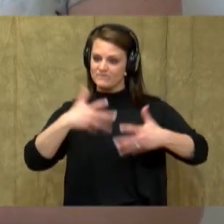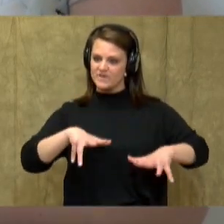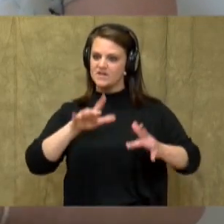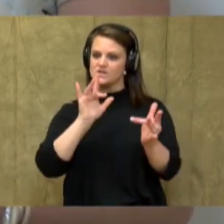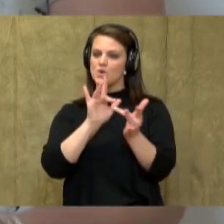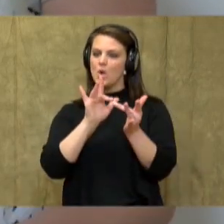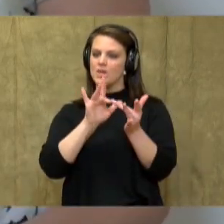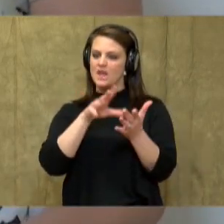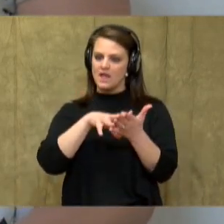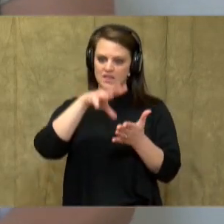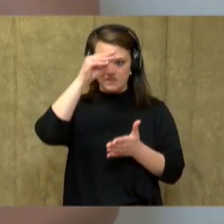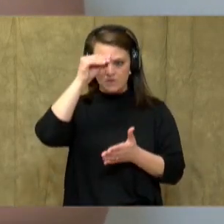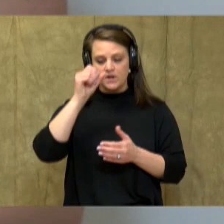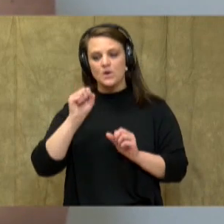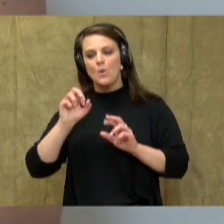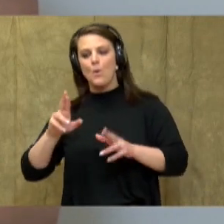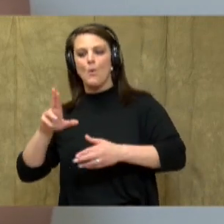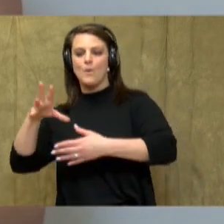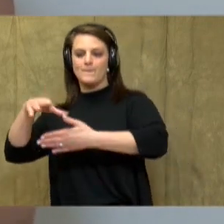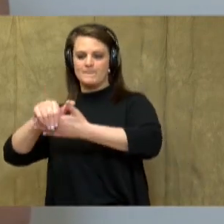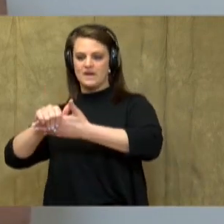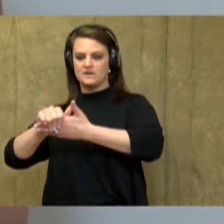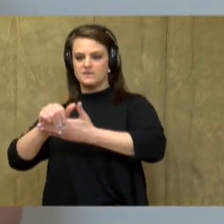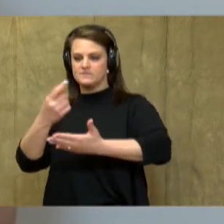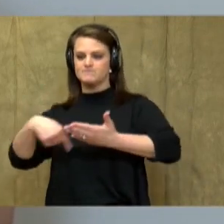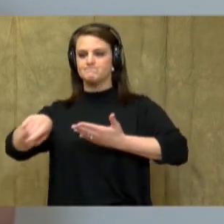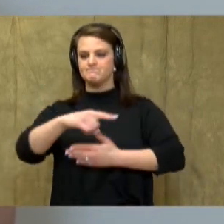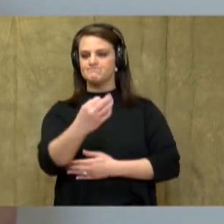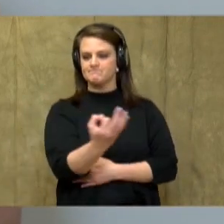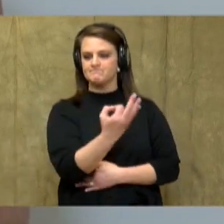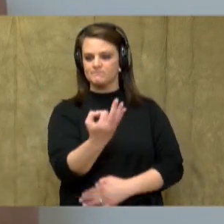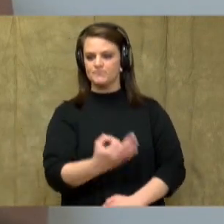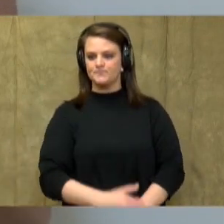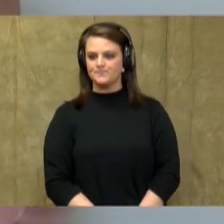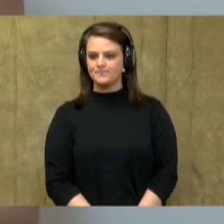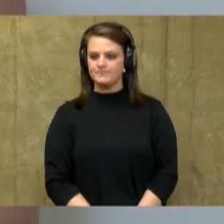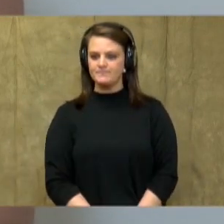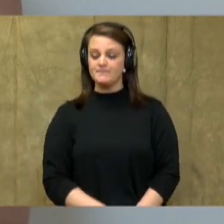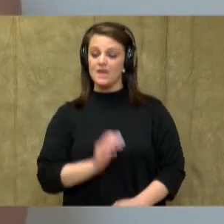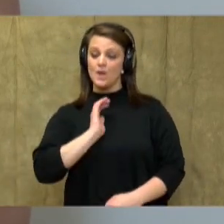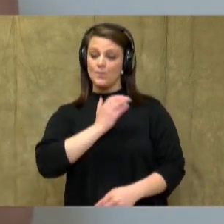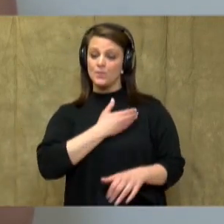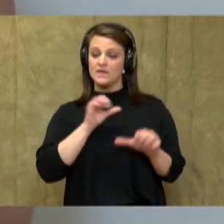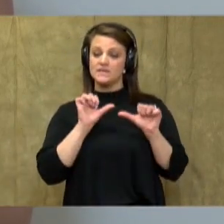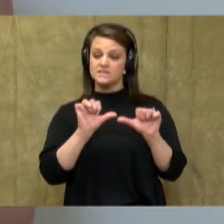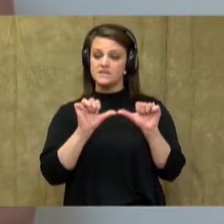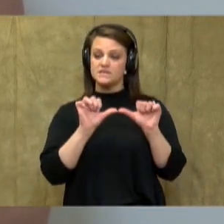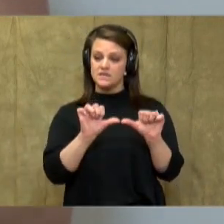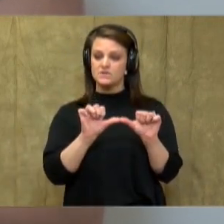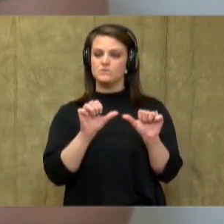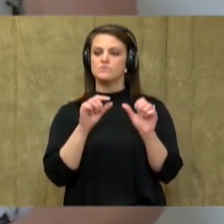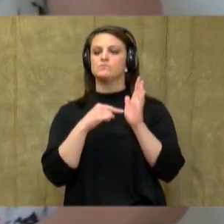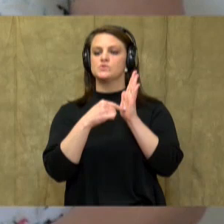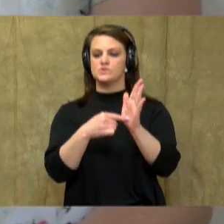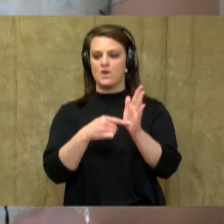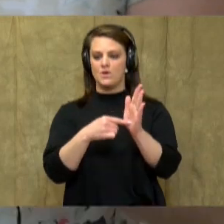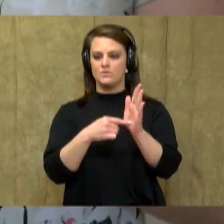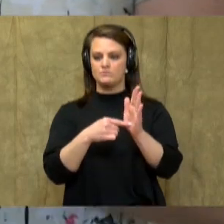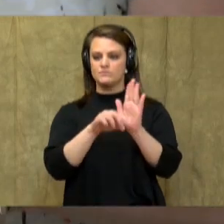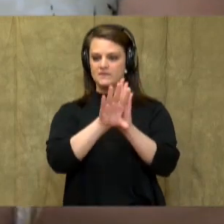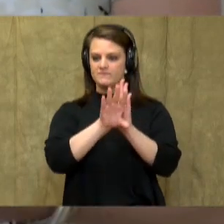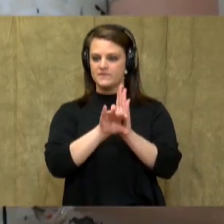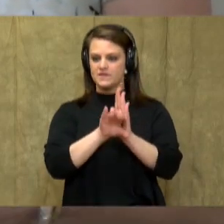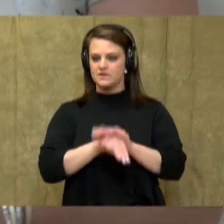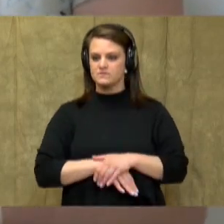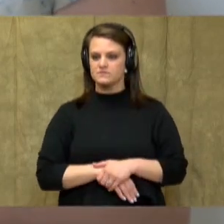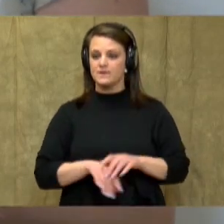learning or your packets by next Friday, okay? But we'll continue to show videos. So I just wanted to let you know that we're moving